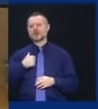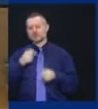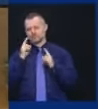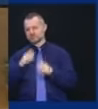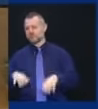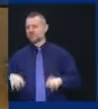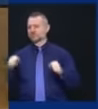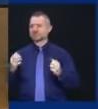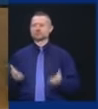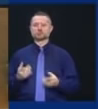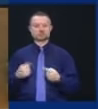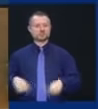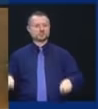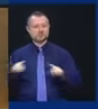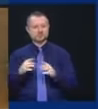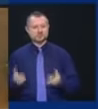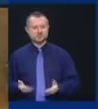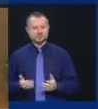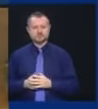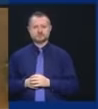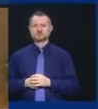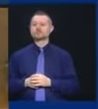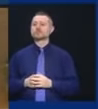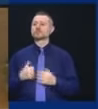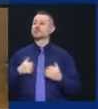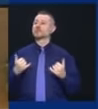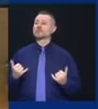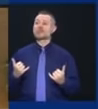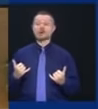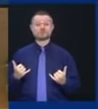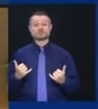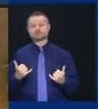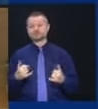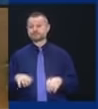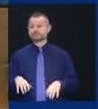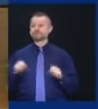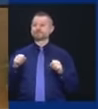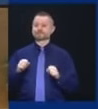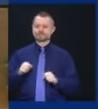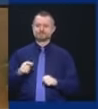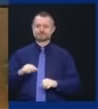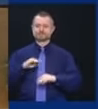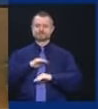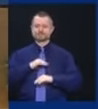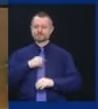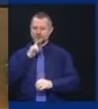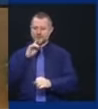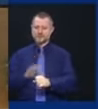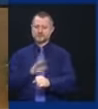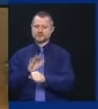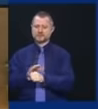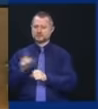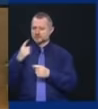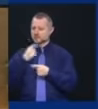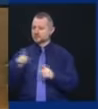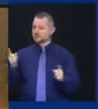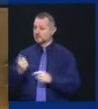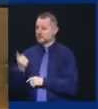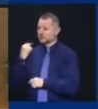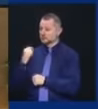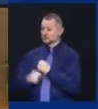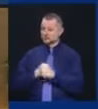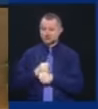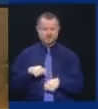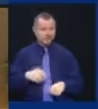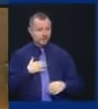today. Today's visit fulfills a commitment that you made last year to our community,